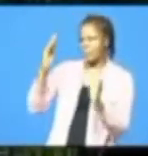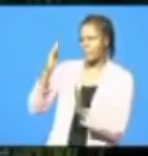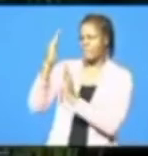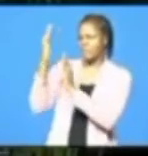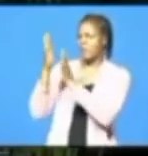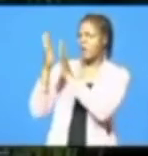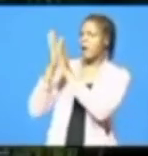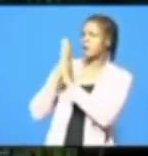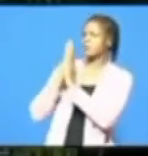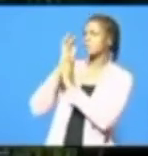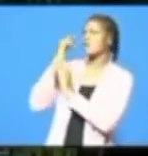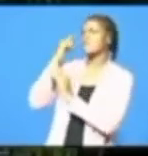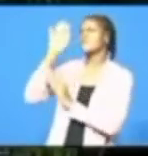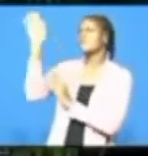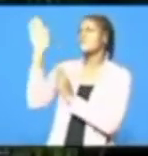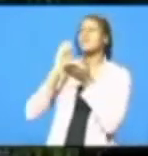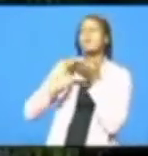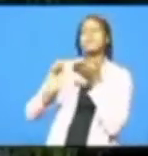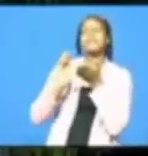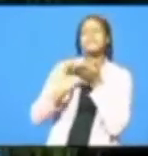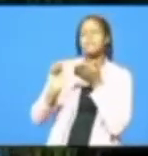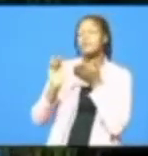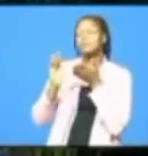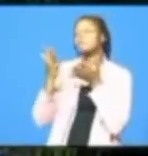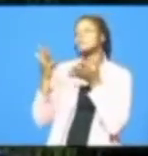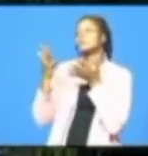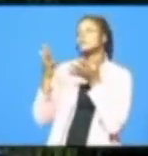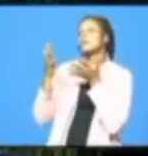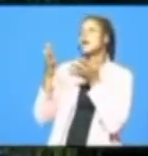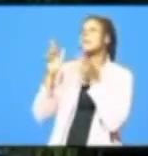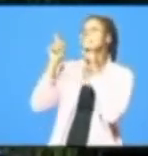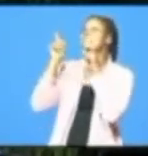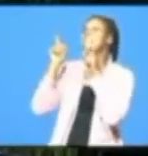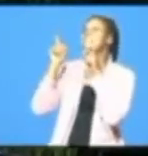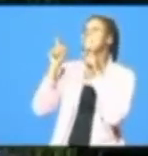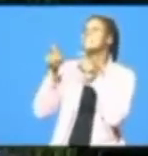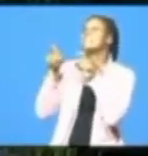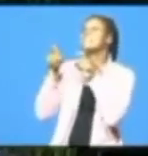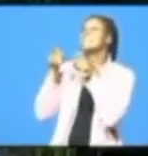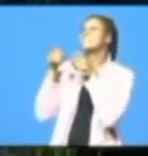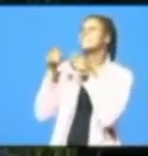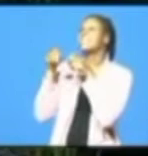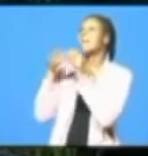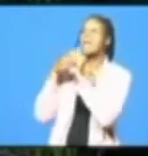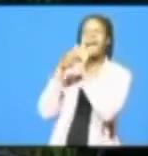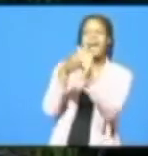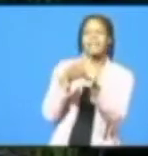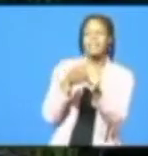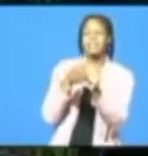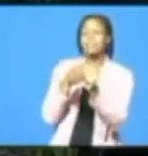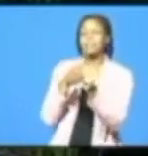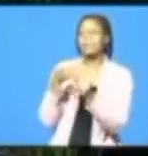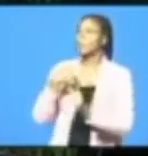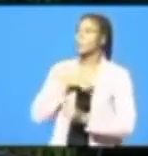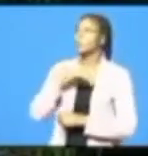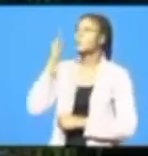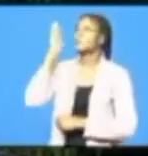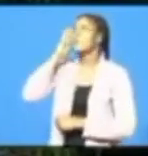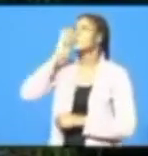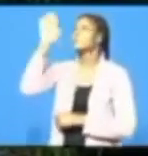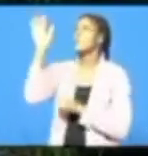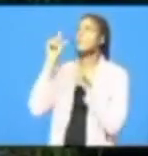asking for your forgiveness and seek direction and guidance. We know your